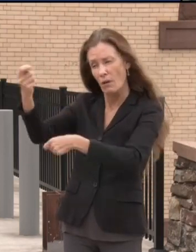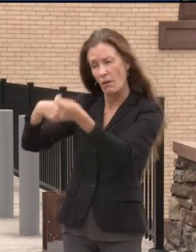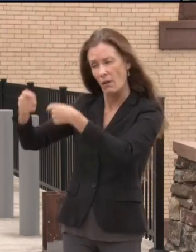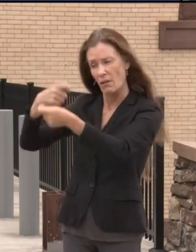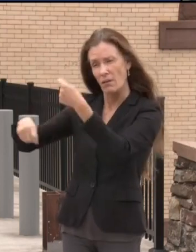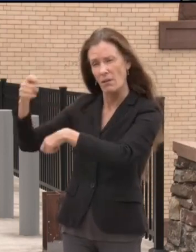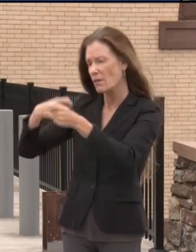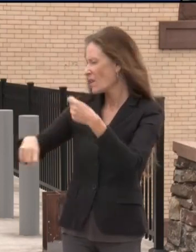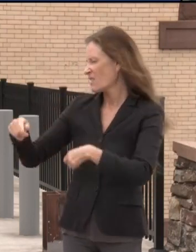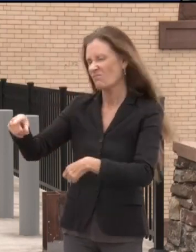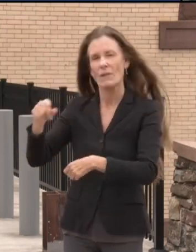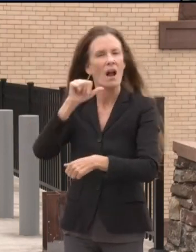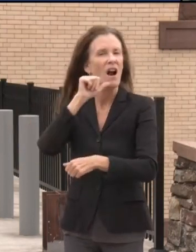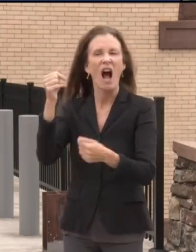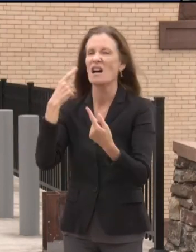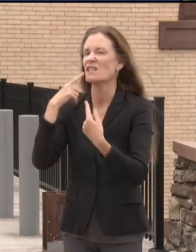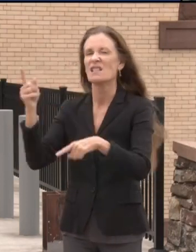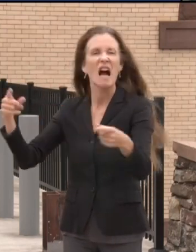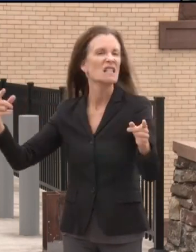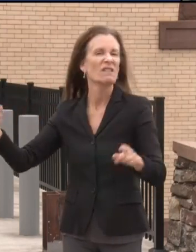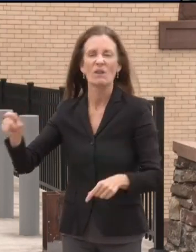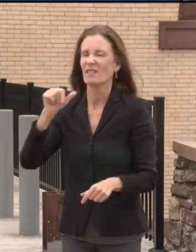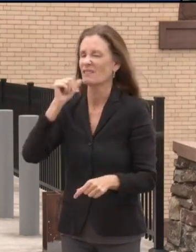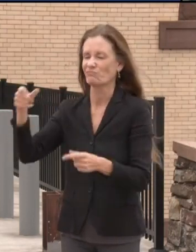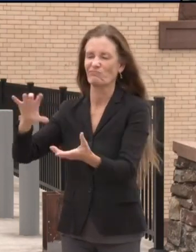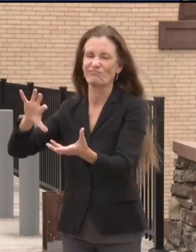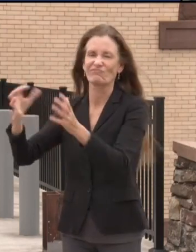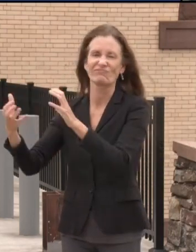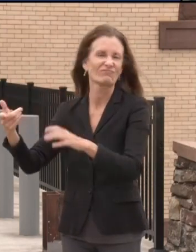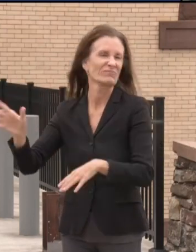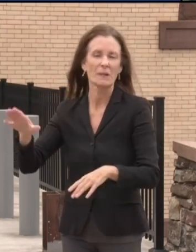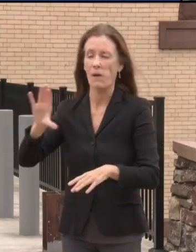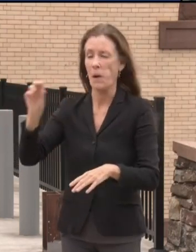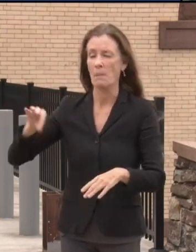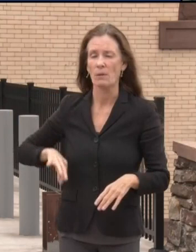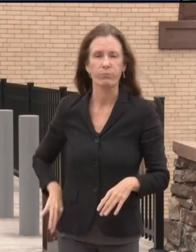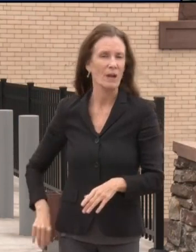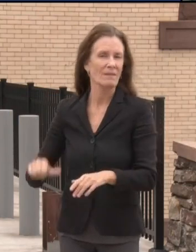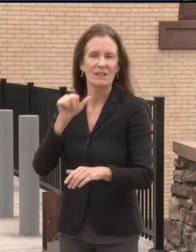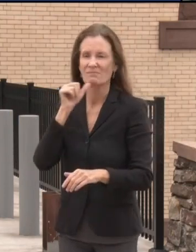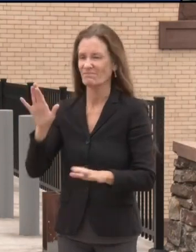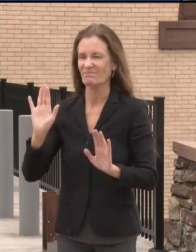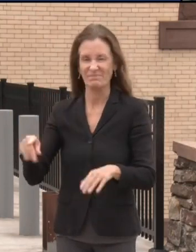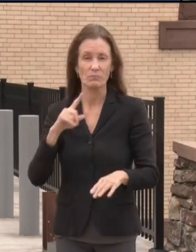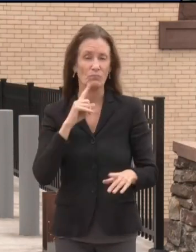company profits. In short, paid leave makes good financial sense.